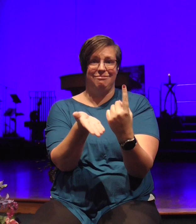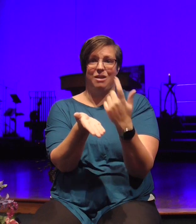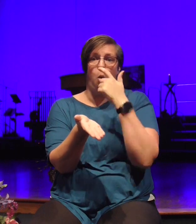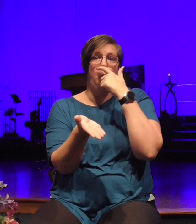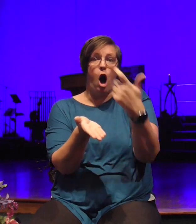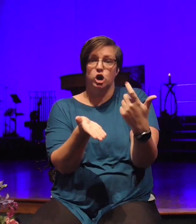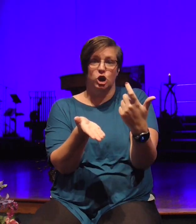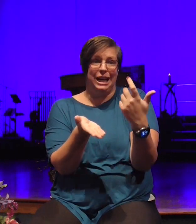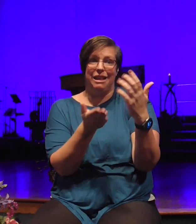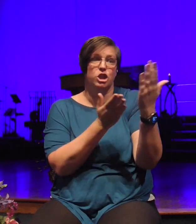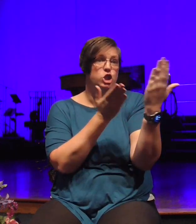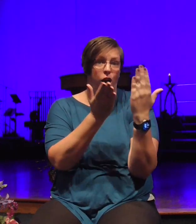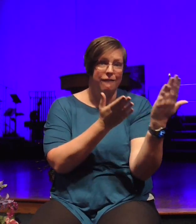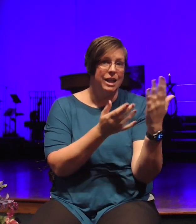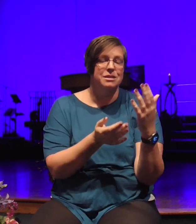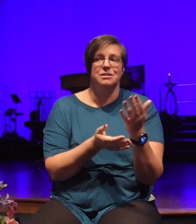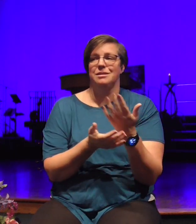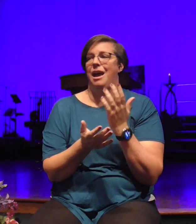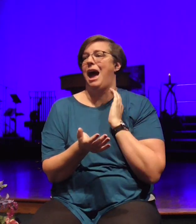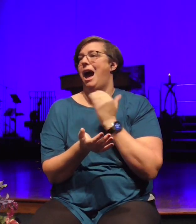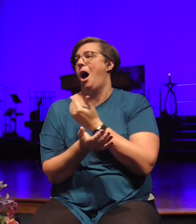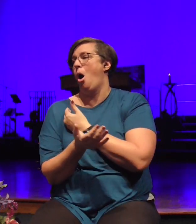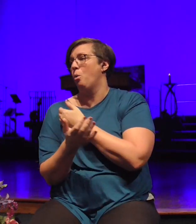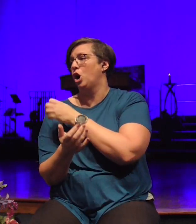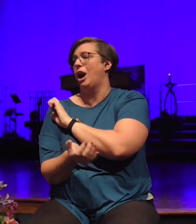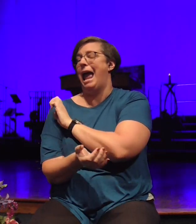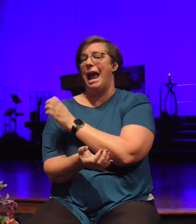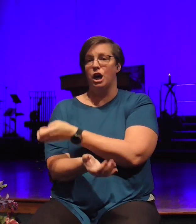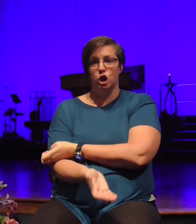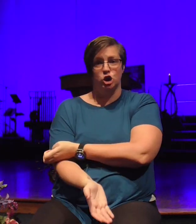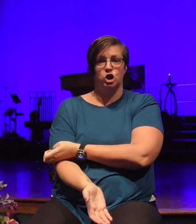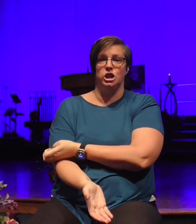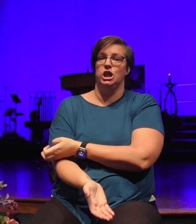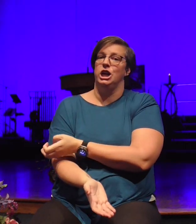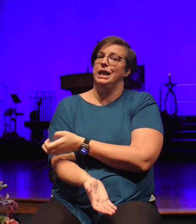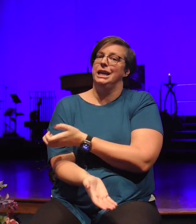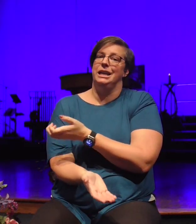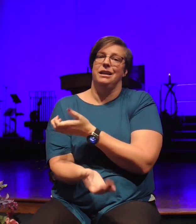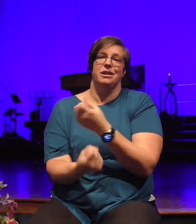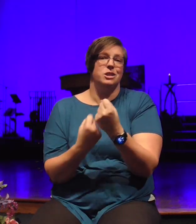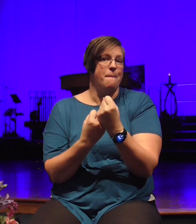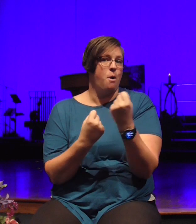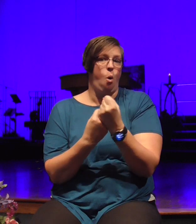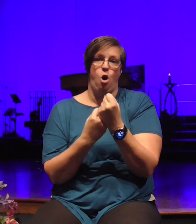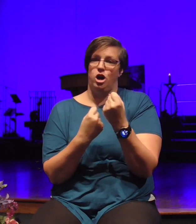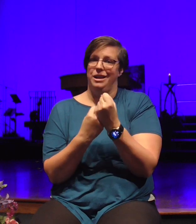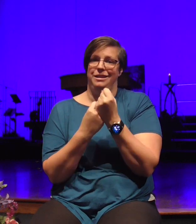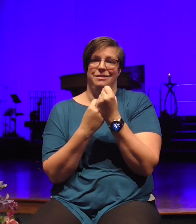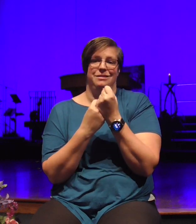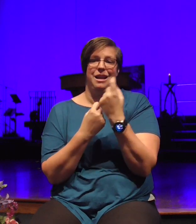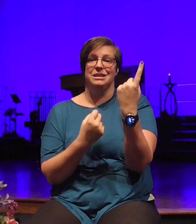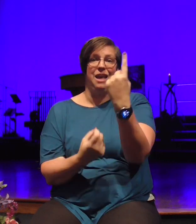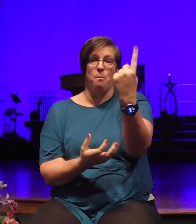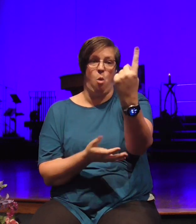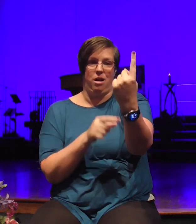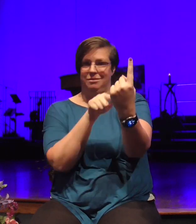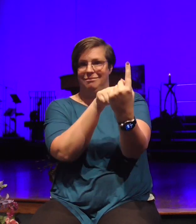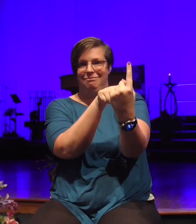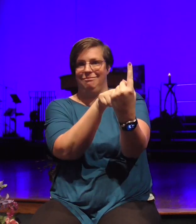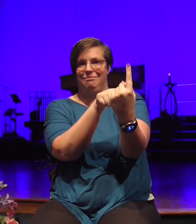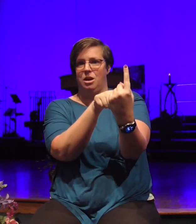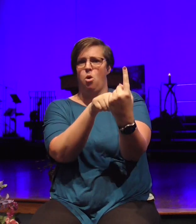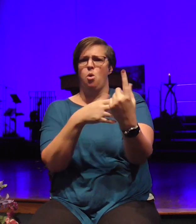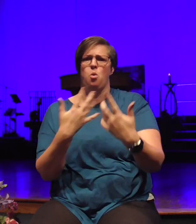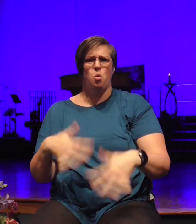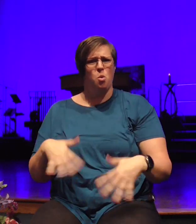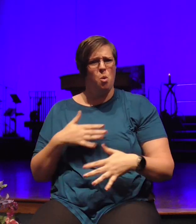service, that our energy of oneness may have supported and uplifted another one here today. Oh, what a joy it